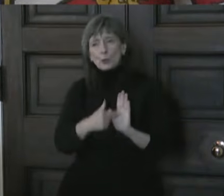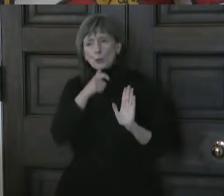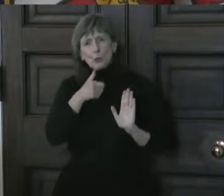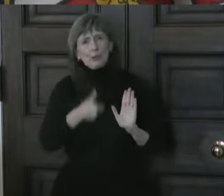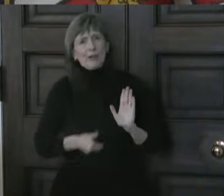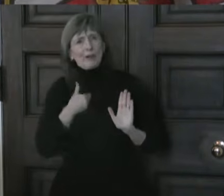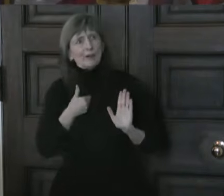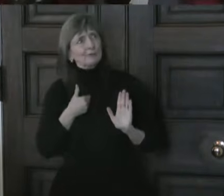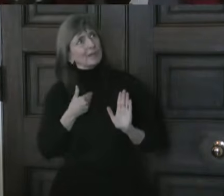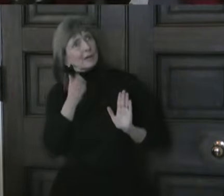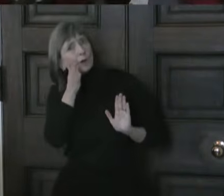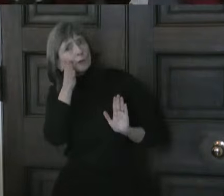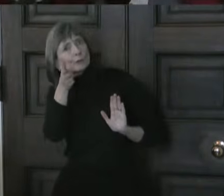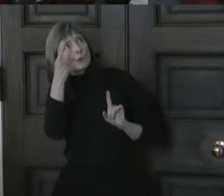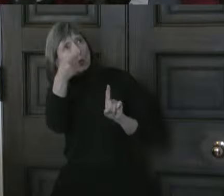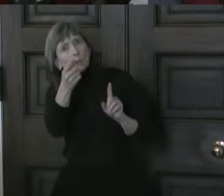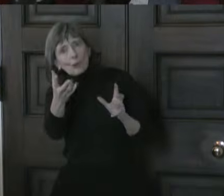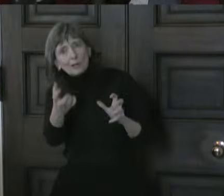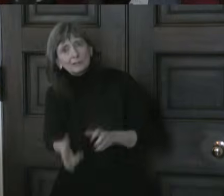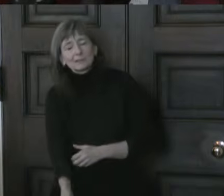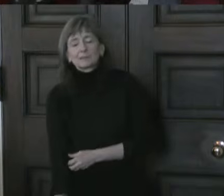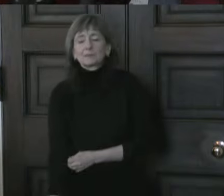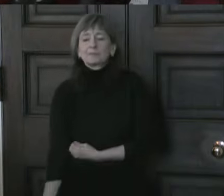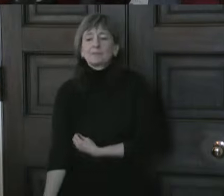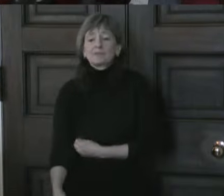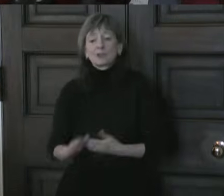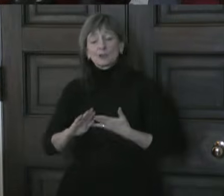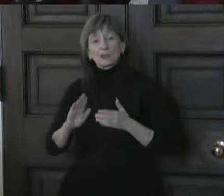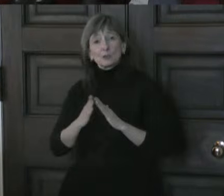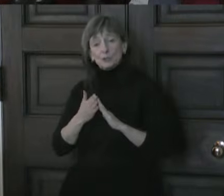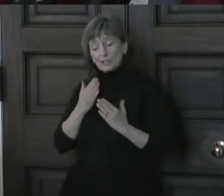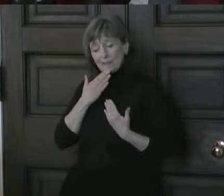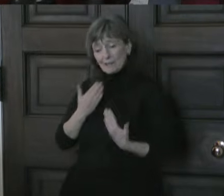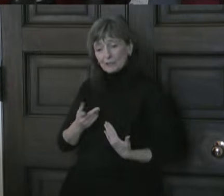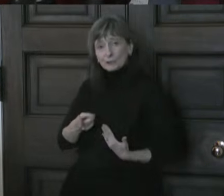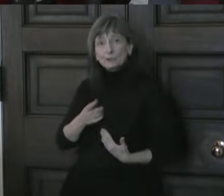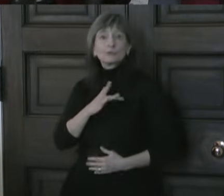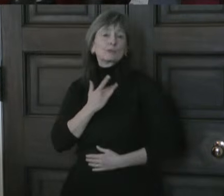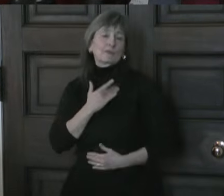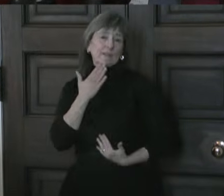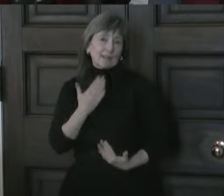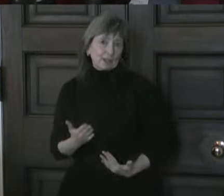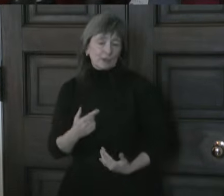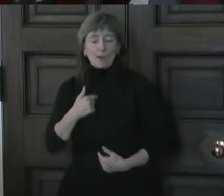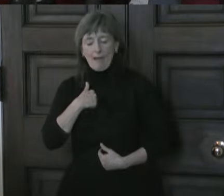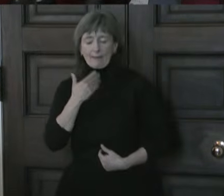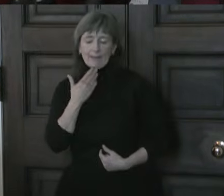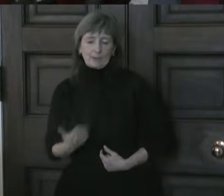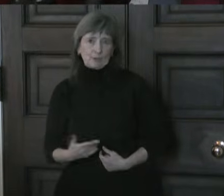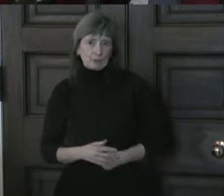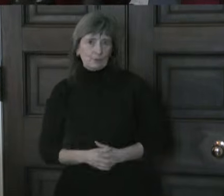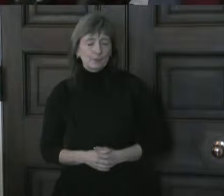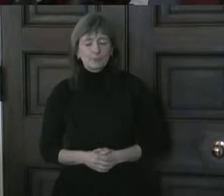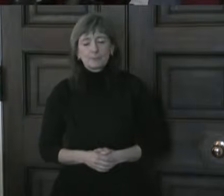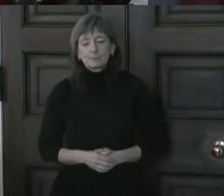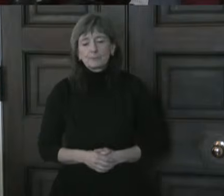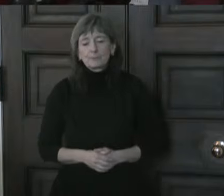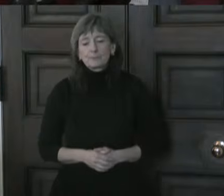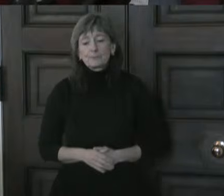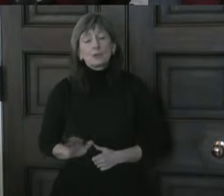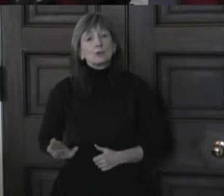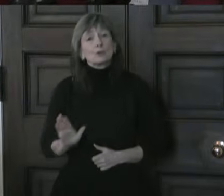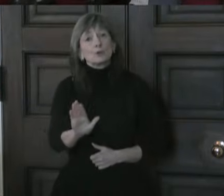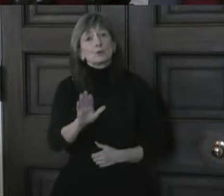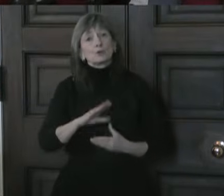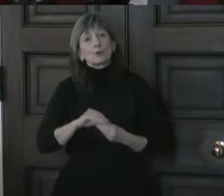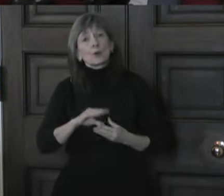province to be. For that, the community thanks you, your province thanks you, and I thank you. Your stories